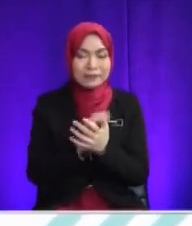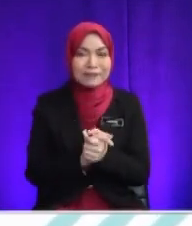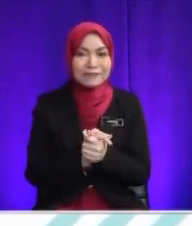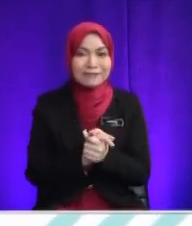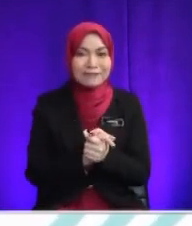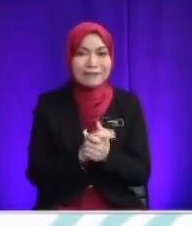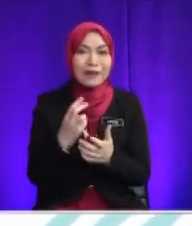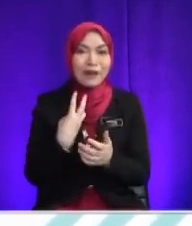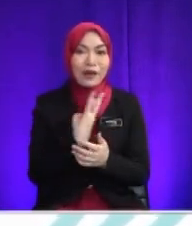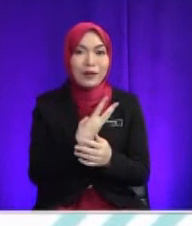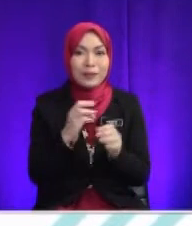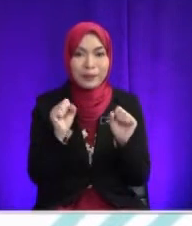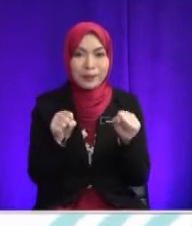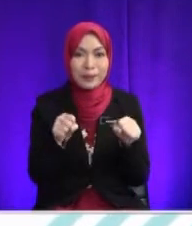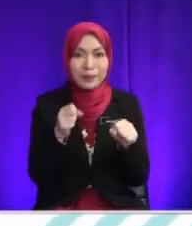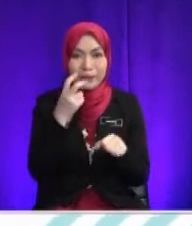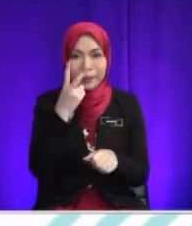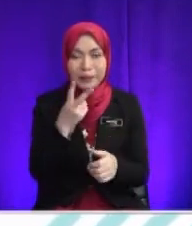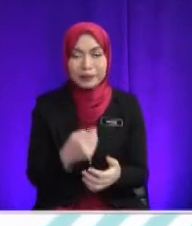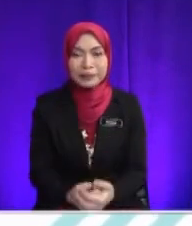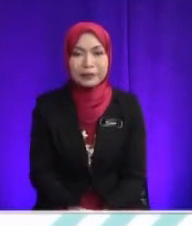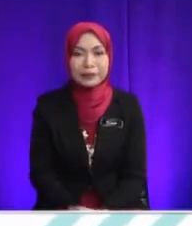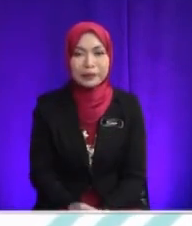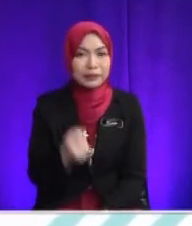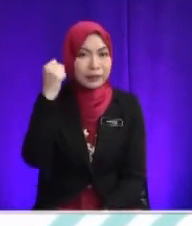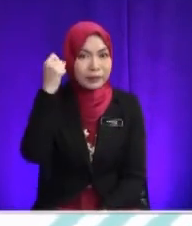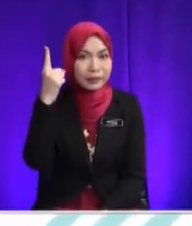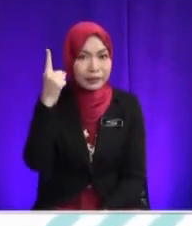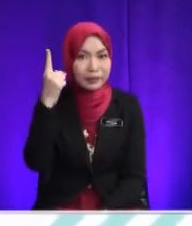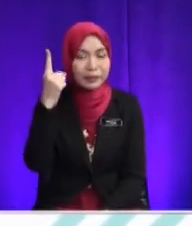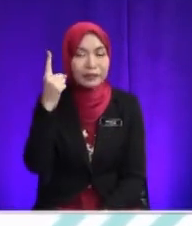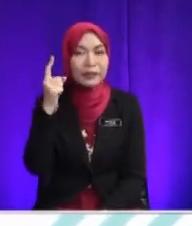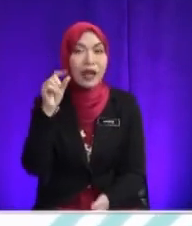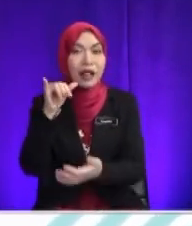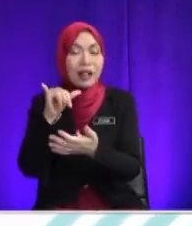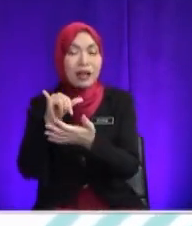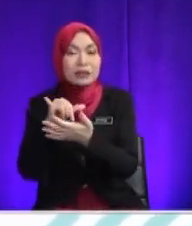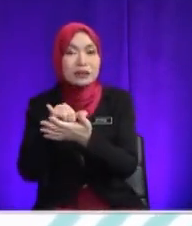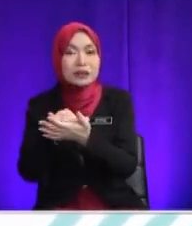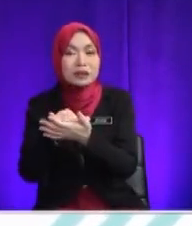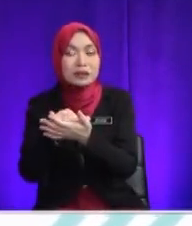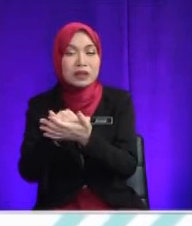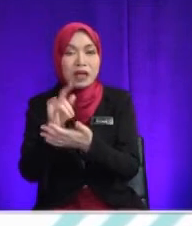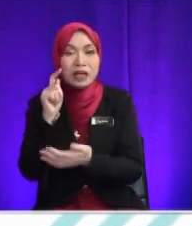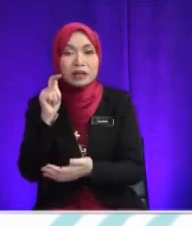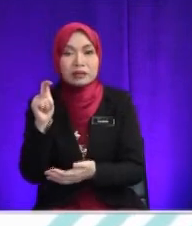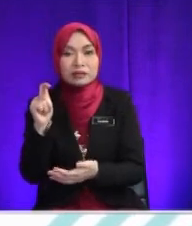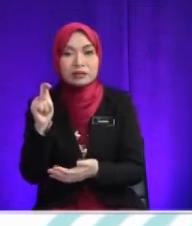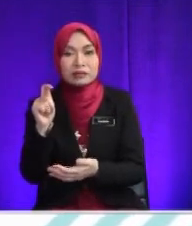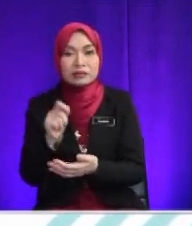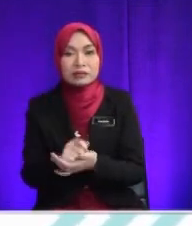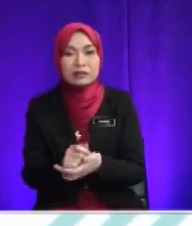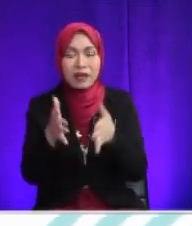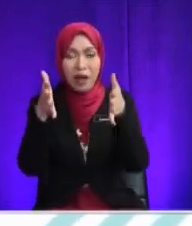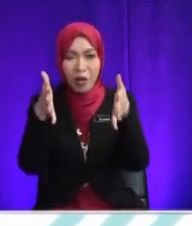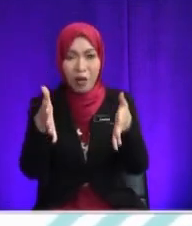the transcription, that the criminal is still on the run. So that answers the question that the policeman still hasn't caught the man